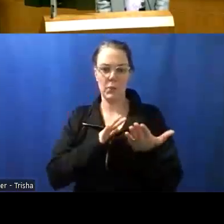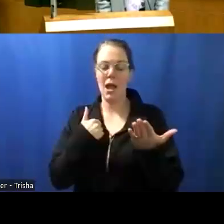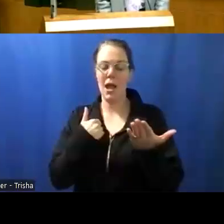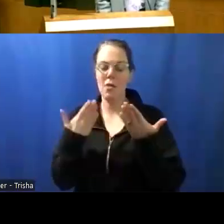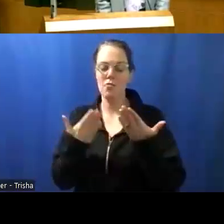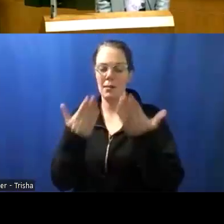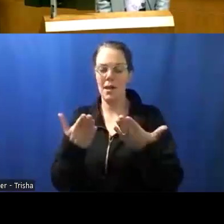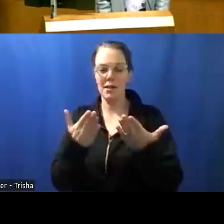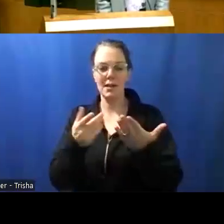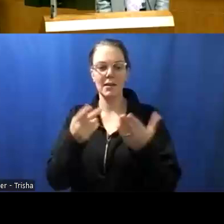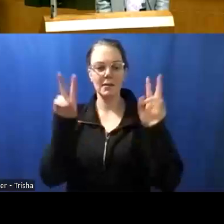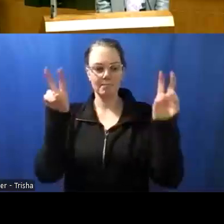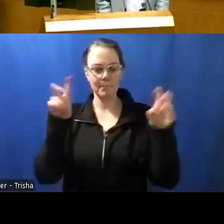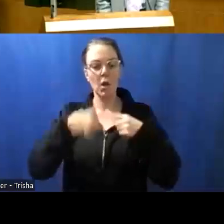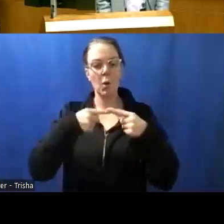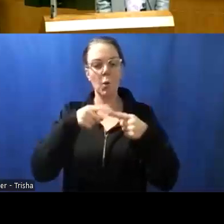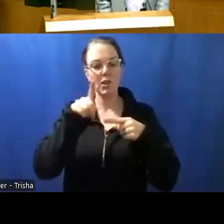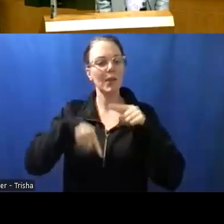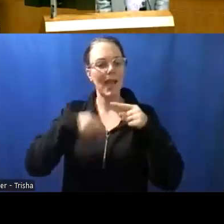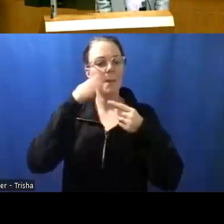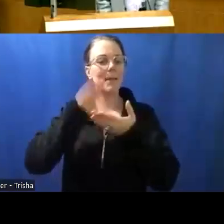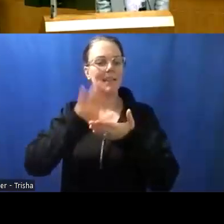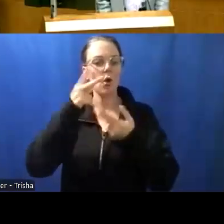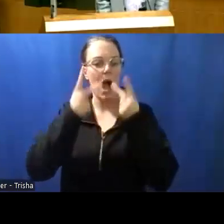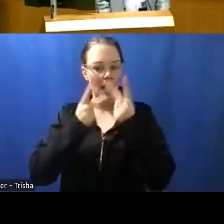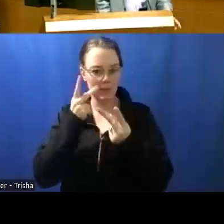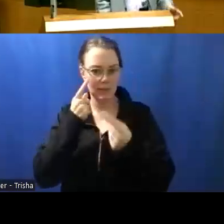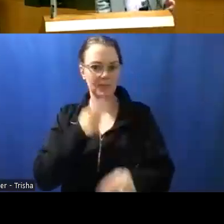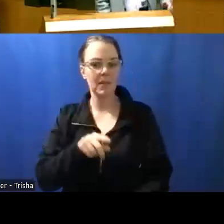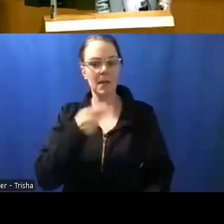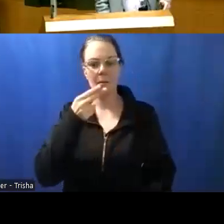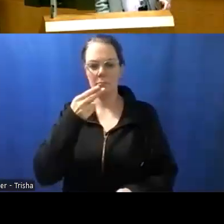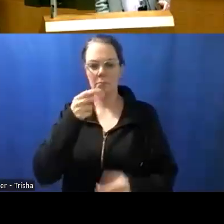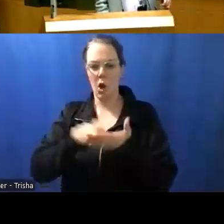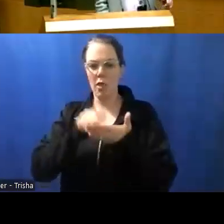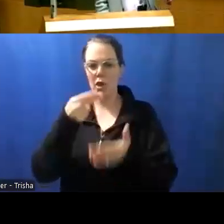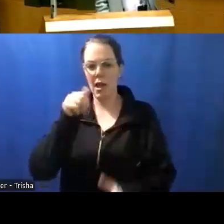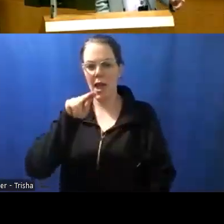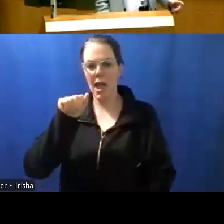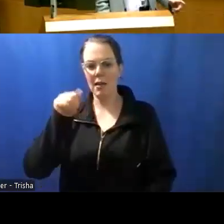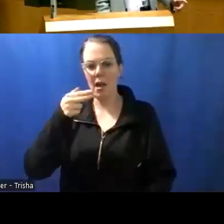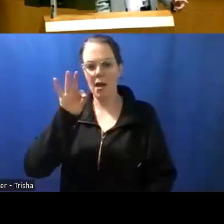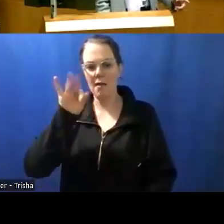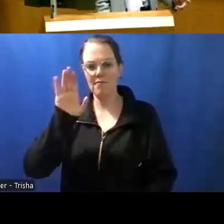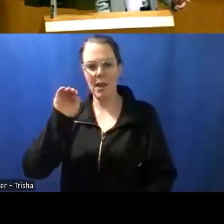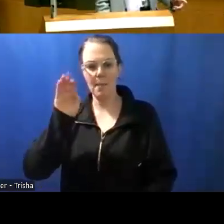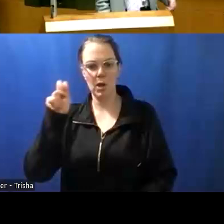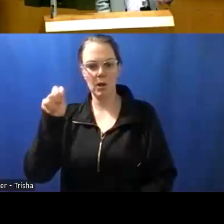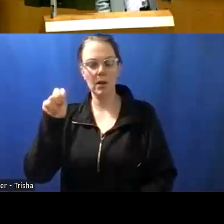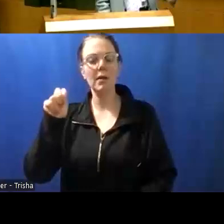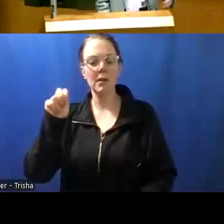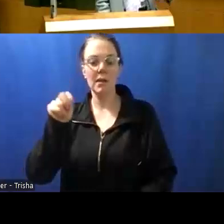When You Can't Believe Your Eyes by Hannah Fairburn. There's a website associated with it, also has some good videos on it,